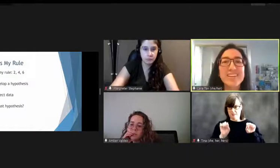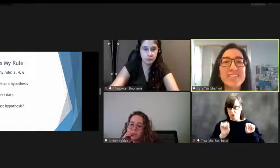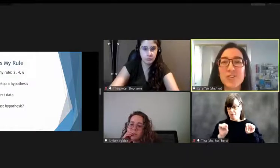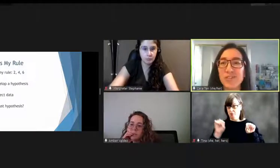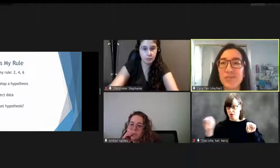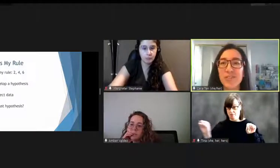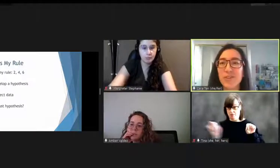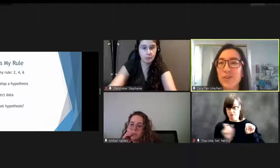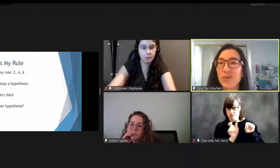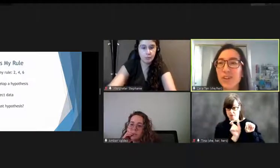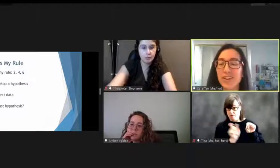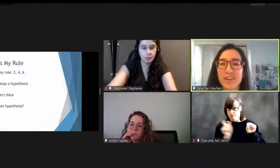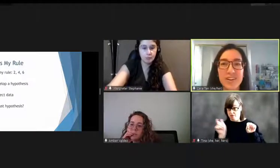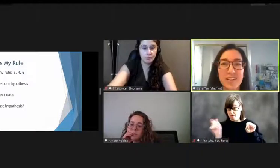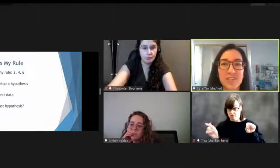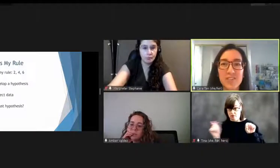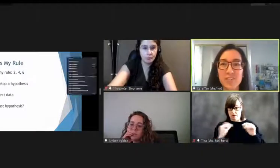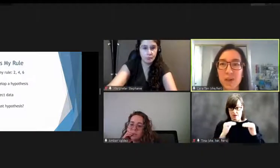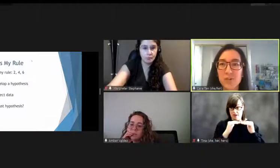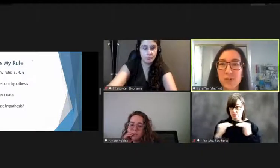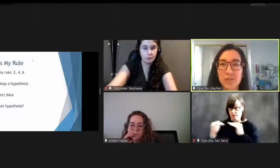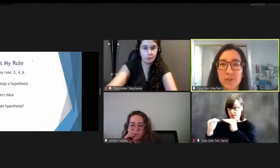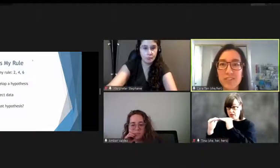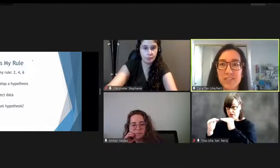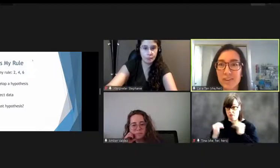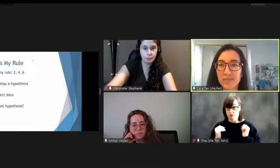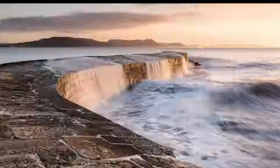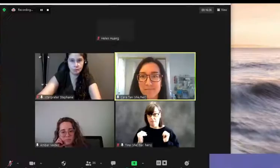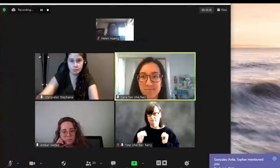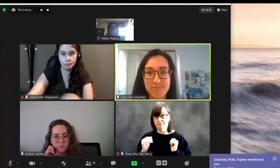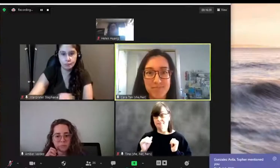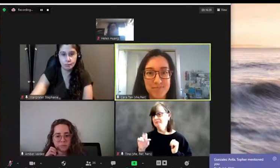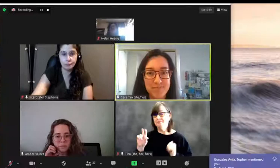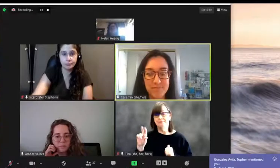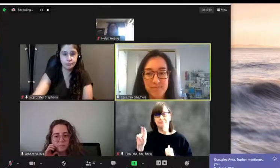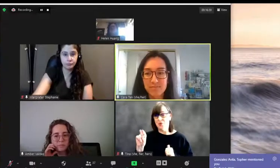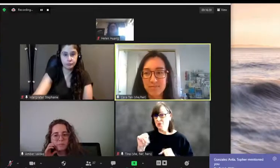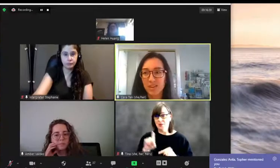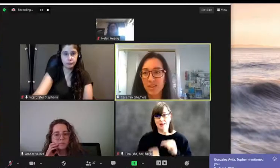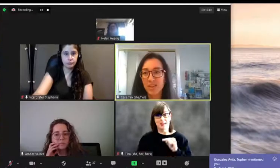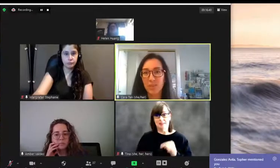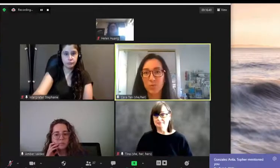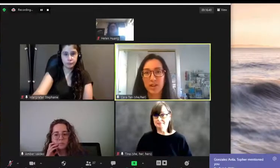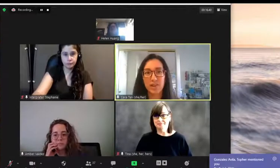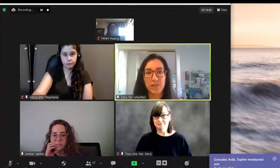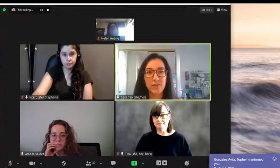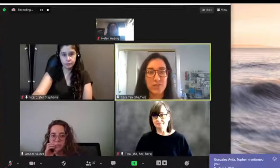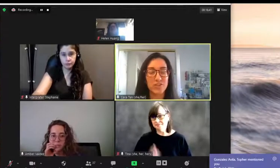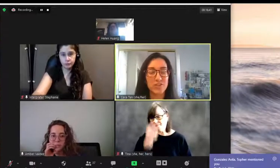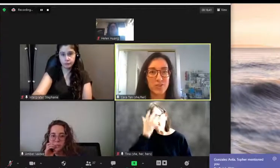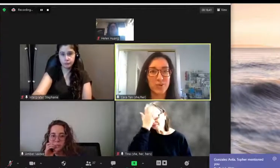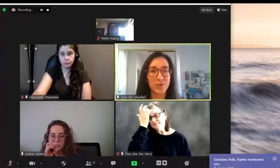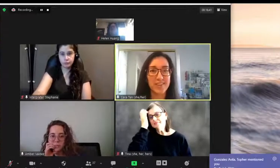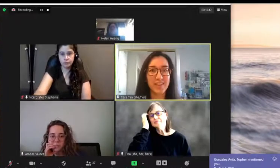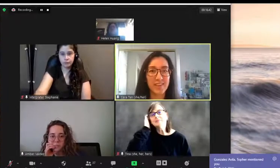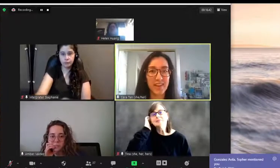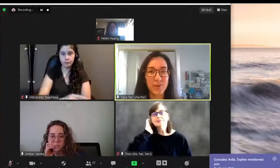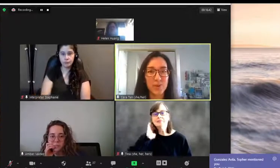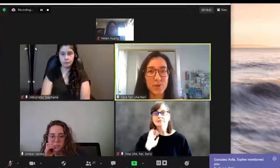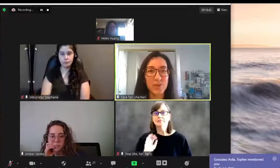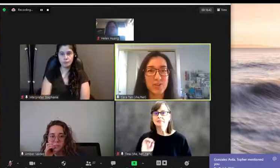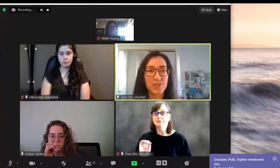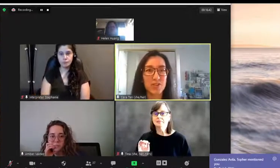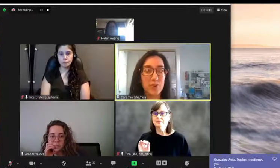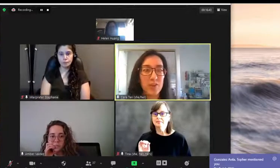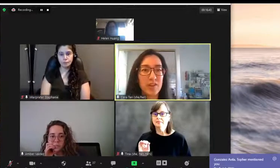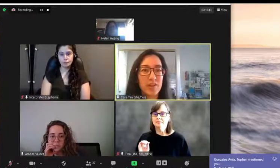gonna do something really quick here. I'm gonna stop sharing my screen. And what I'd like for you to do is I'd like for